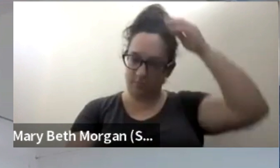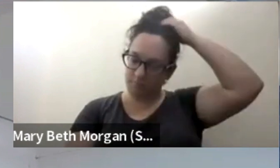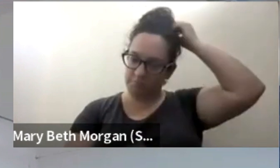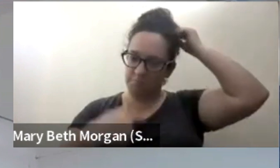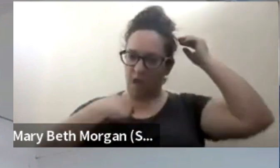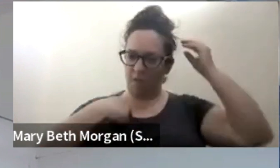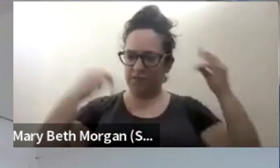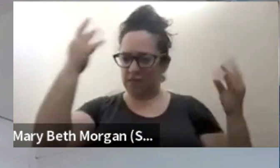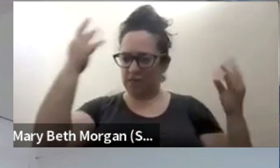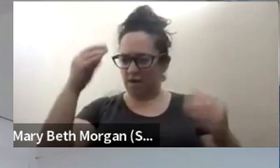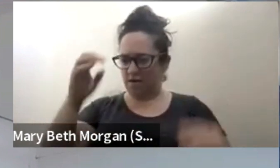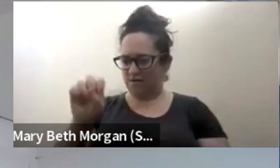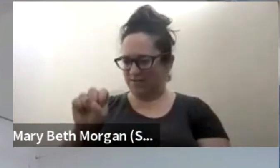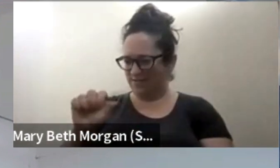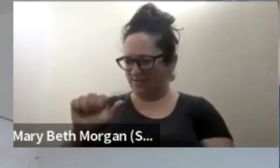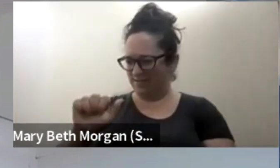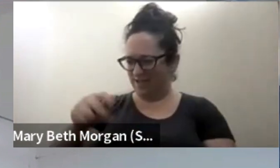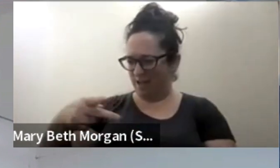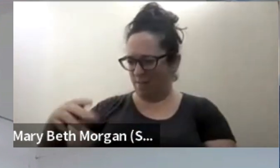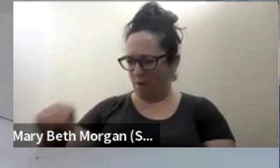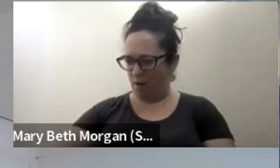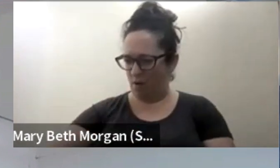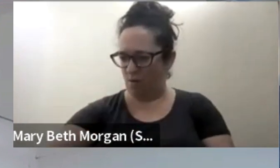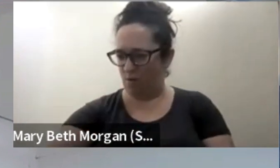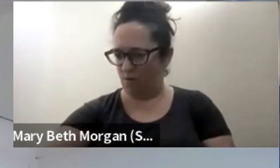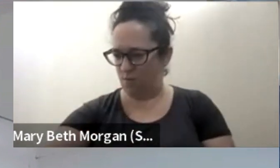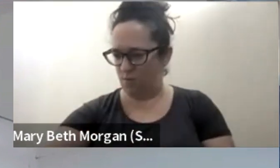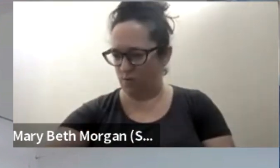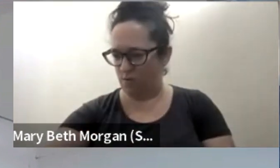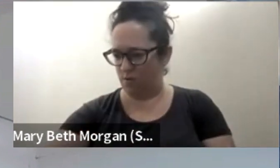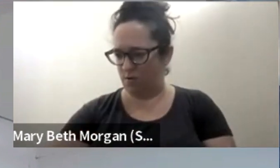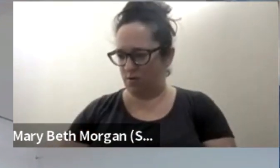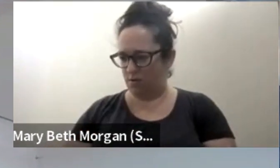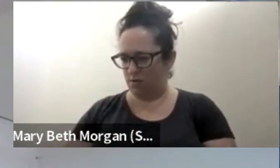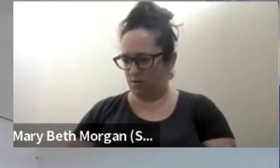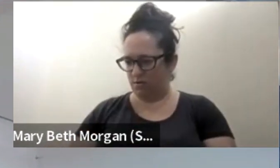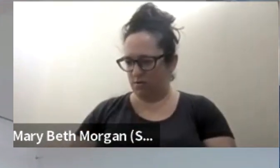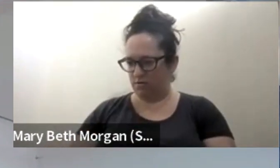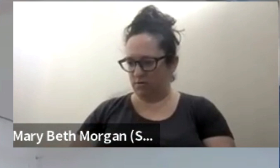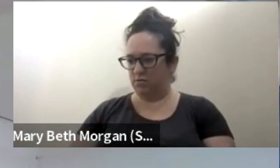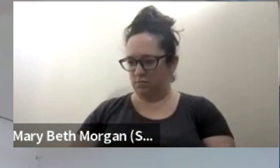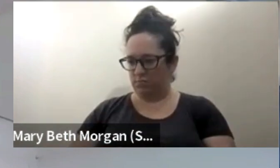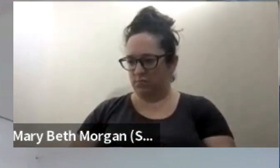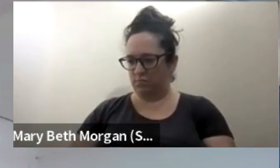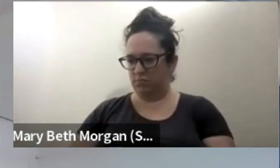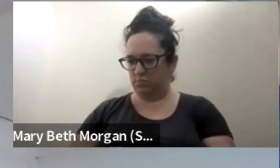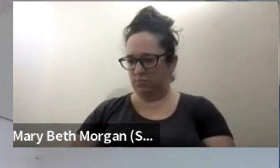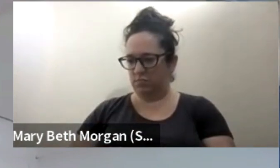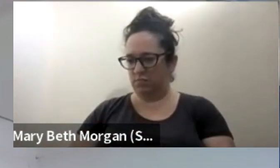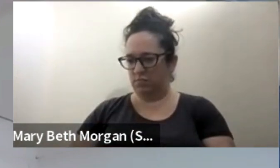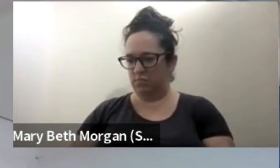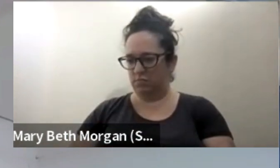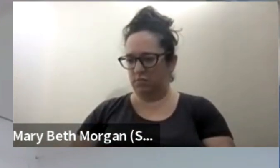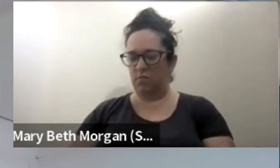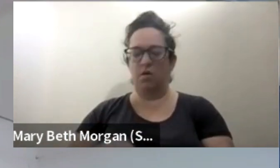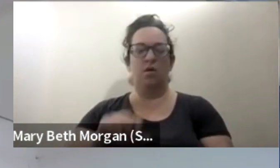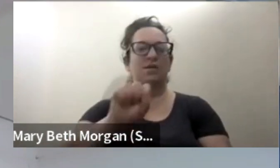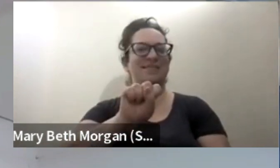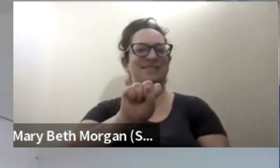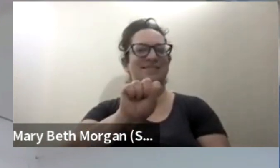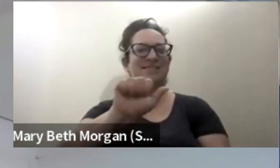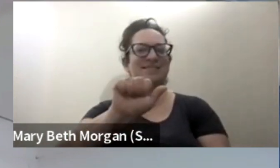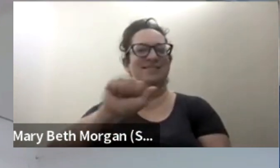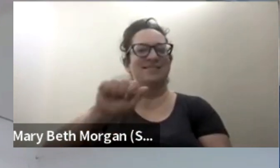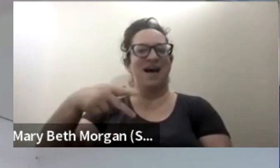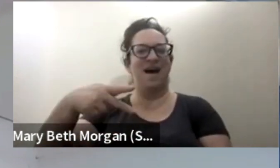Sappho, who, and again, amazing queer artist who basically when